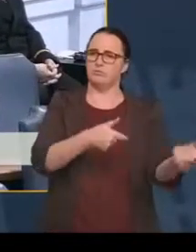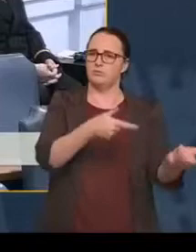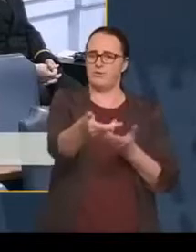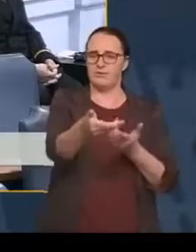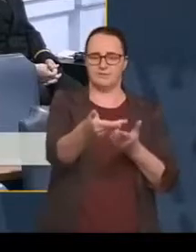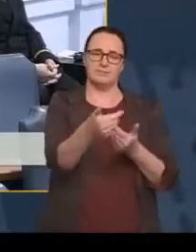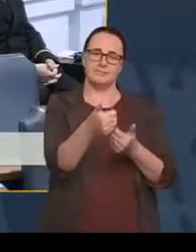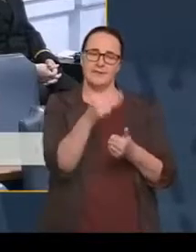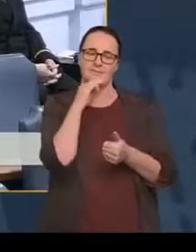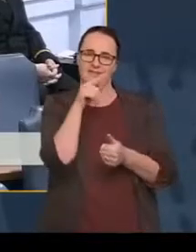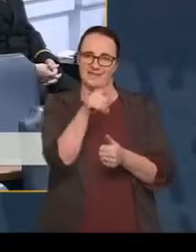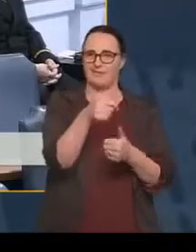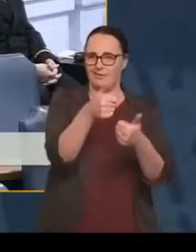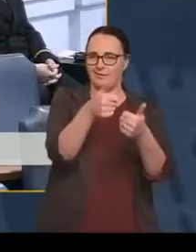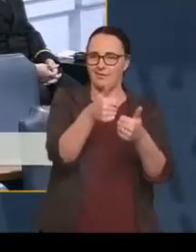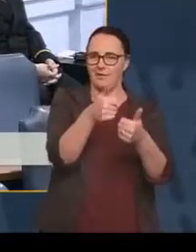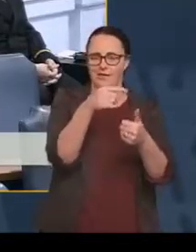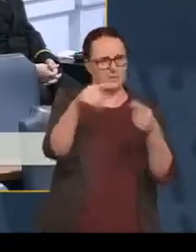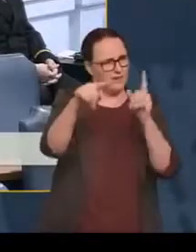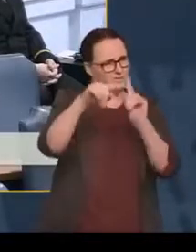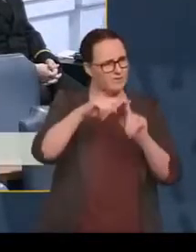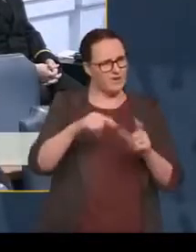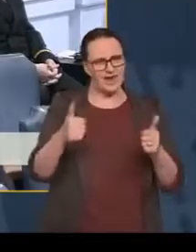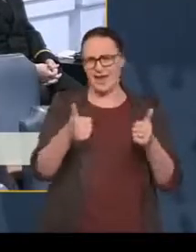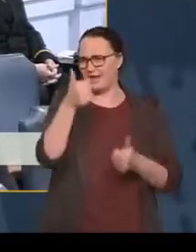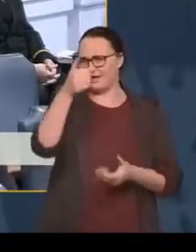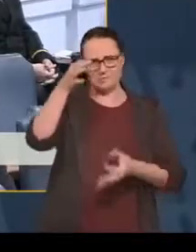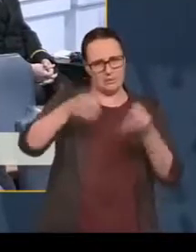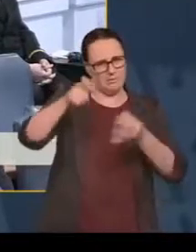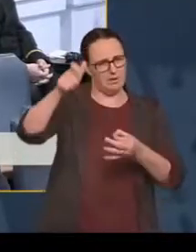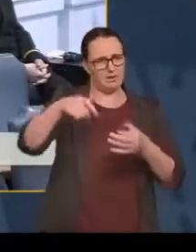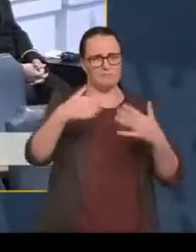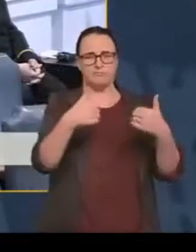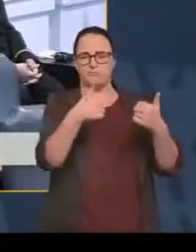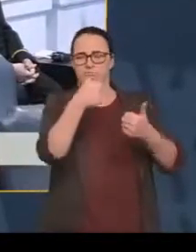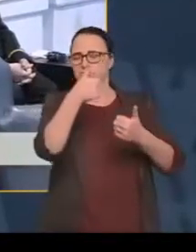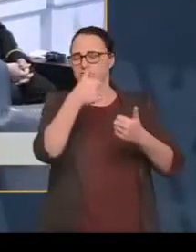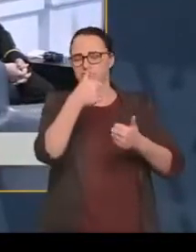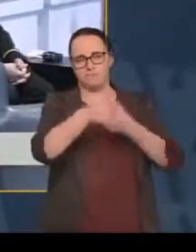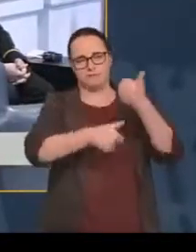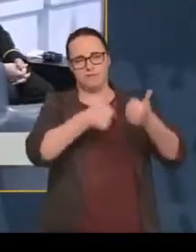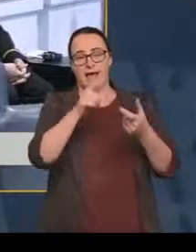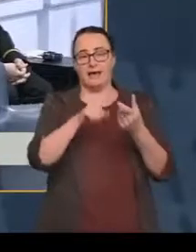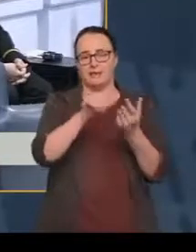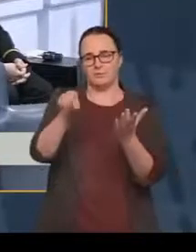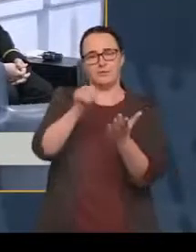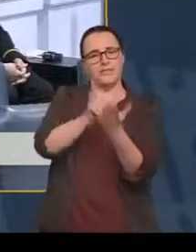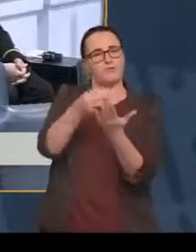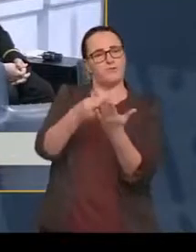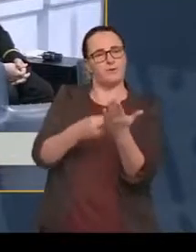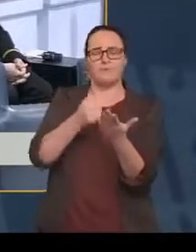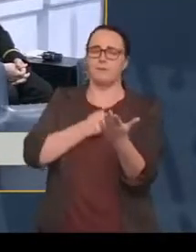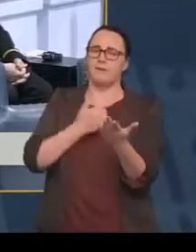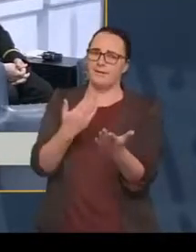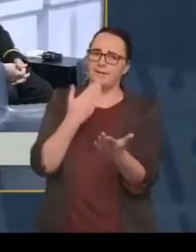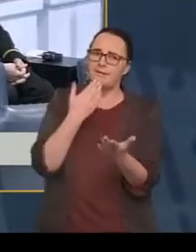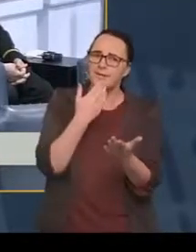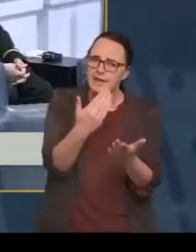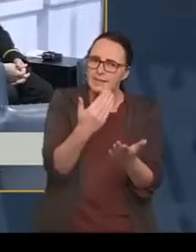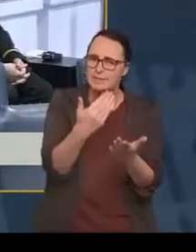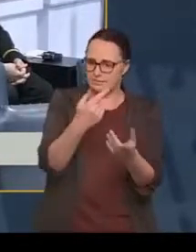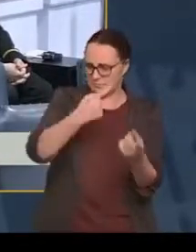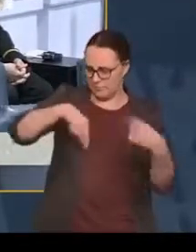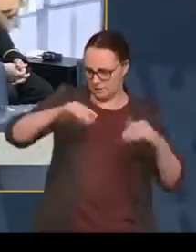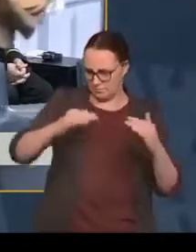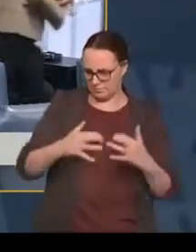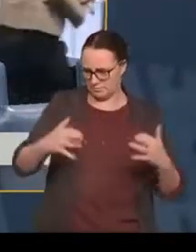that in a good spirit, because I think they are good qualities in any parliamentarian. I want also to record my thanks and acknowledge, and I think it's